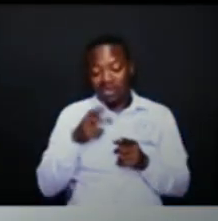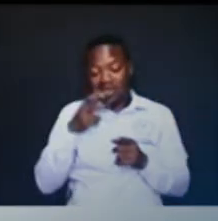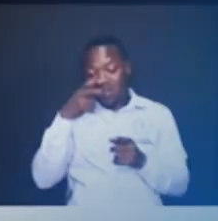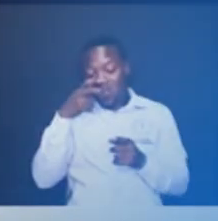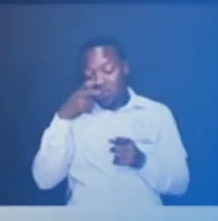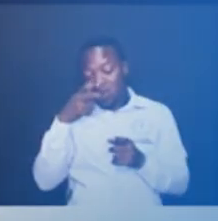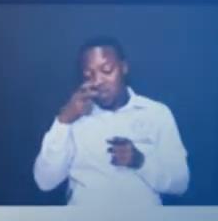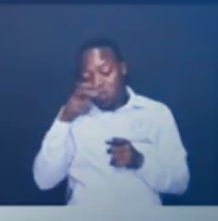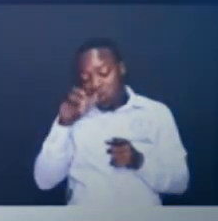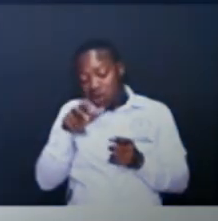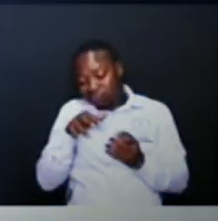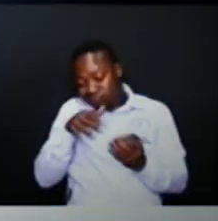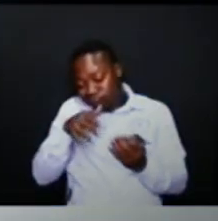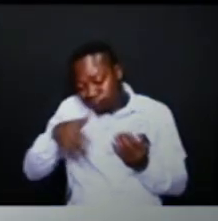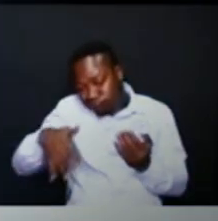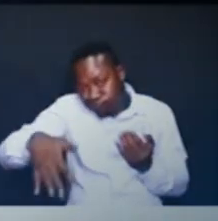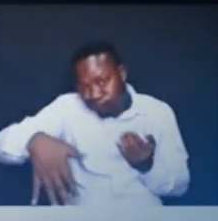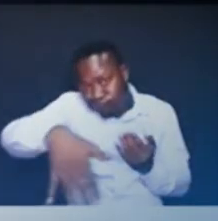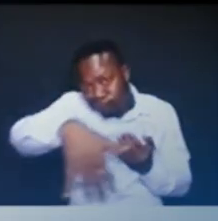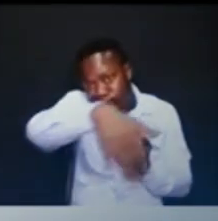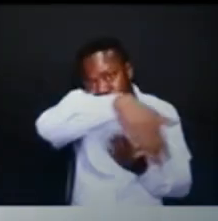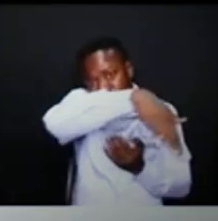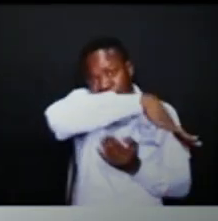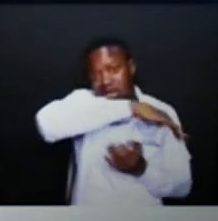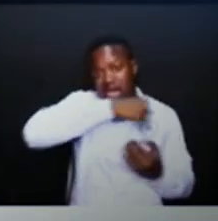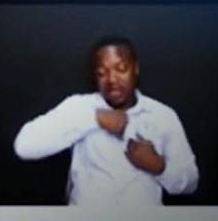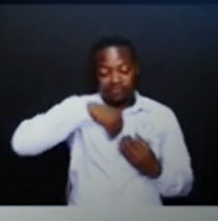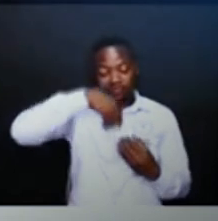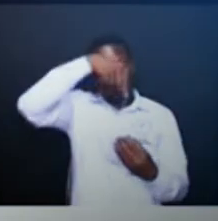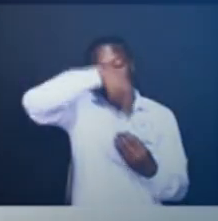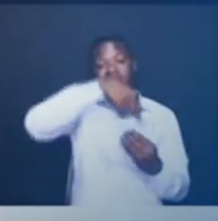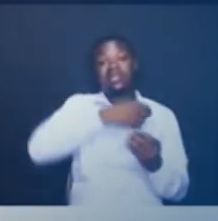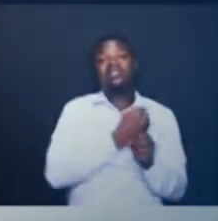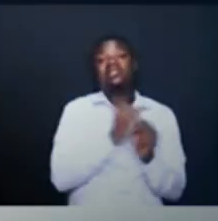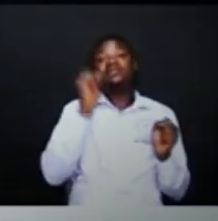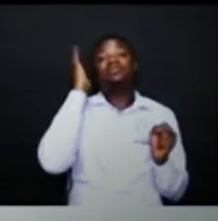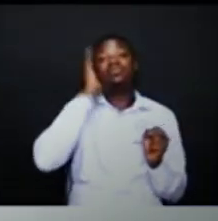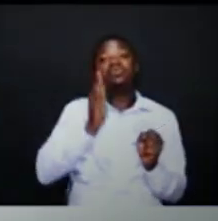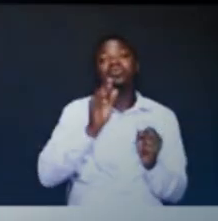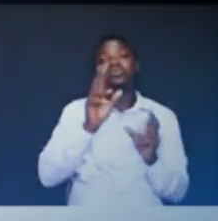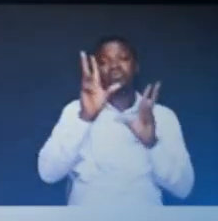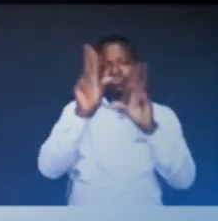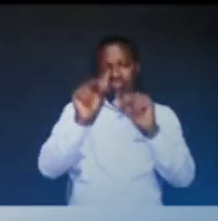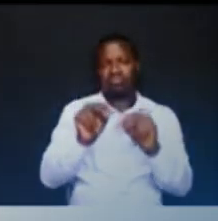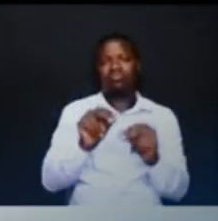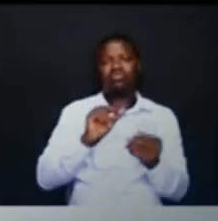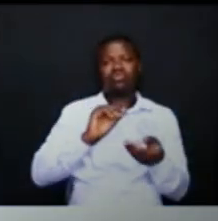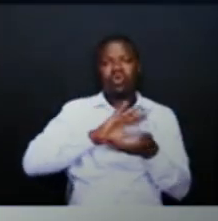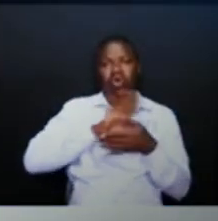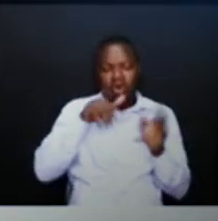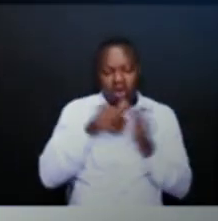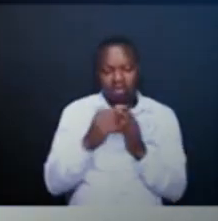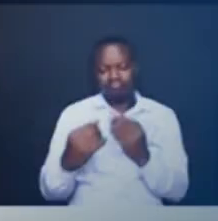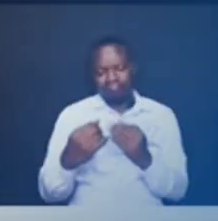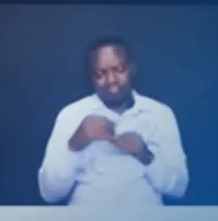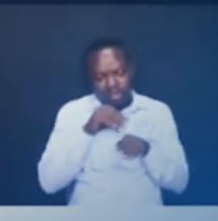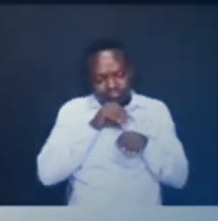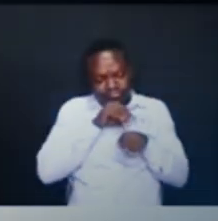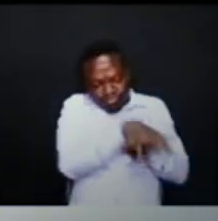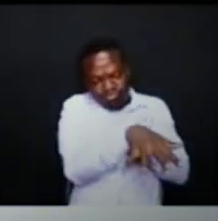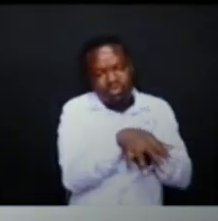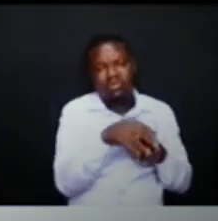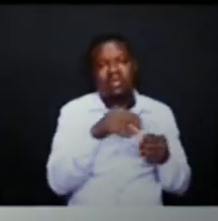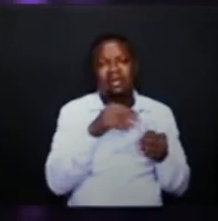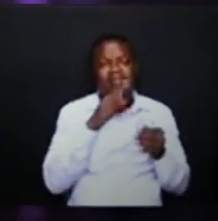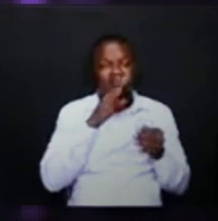social structures, we will all have difficulty in trying to even do what is right. So my name is my kuahudo no